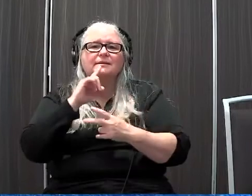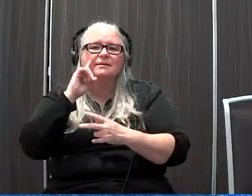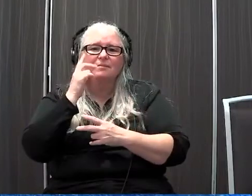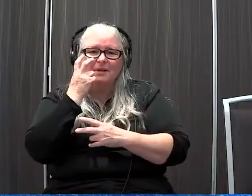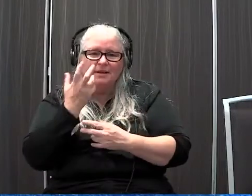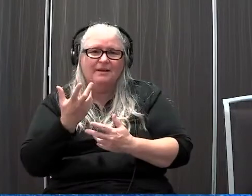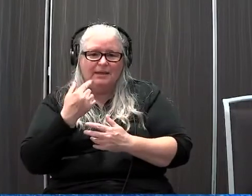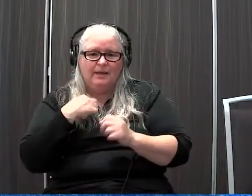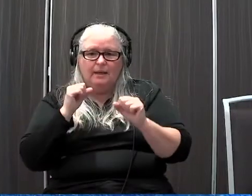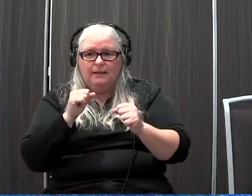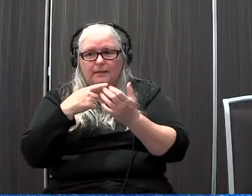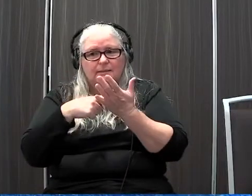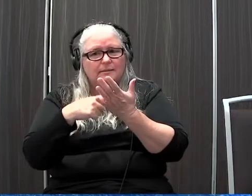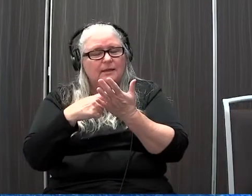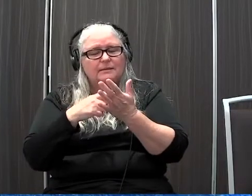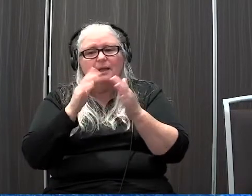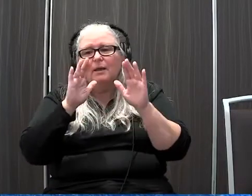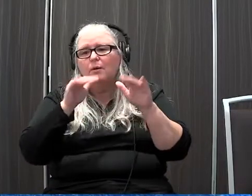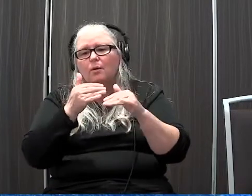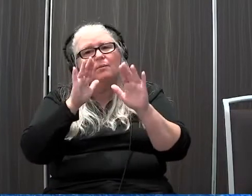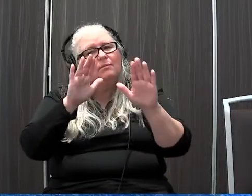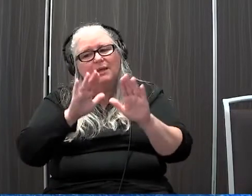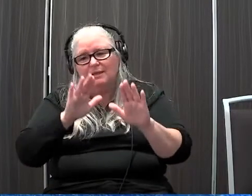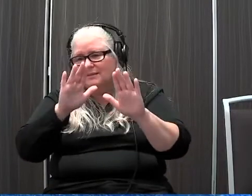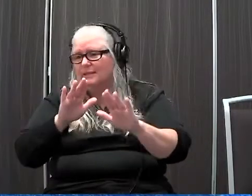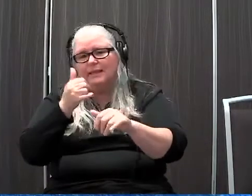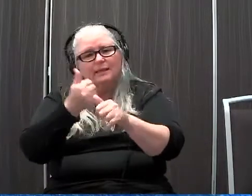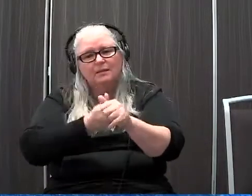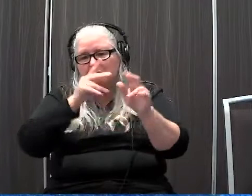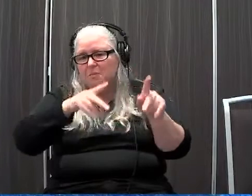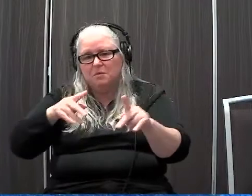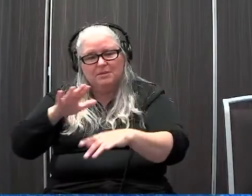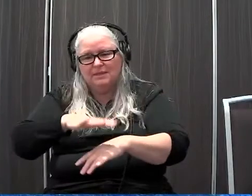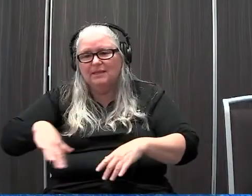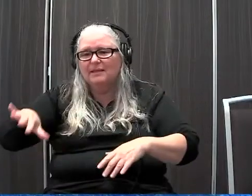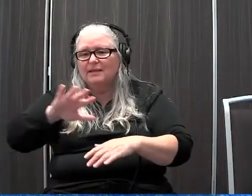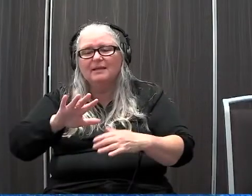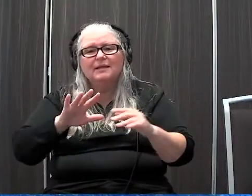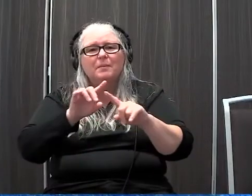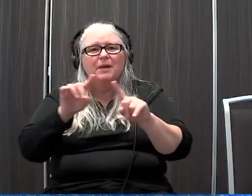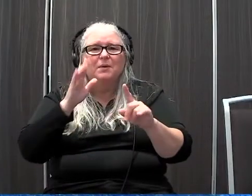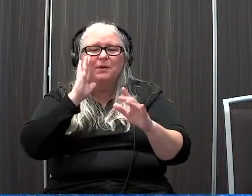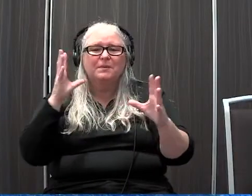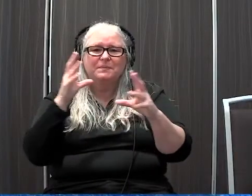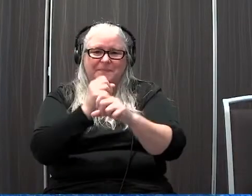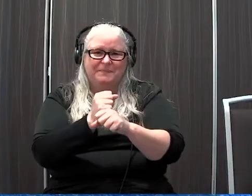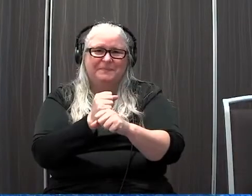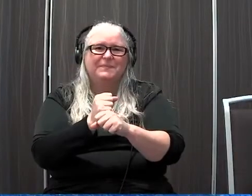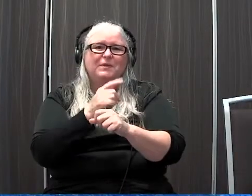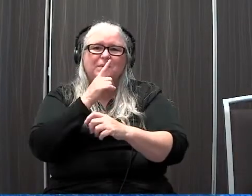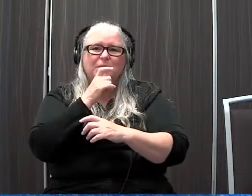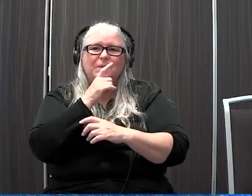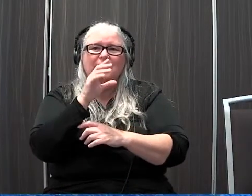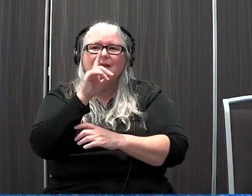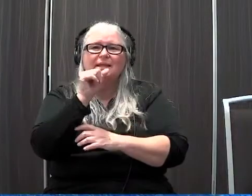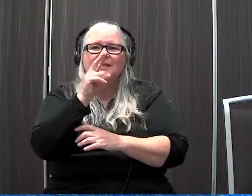about how amazing each of these panel members is and all of their credentials. But for the sake of time, I'll just tell you who was a part of it. So there's